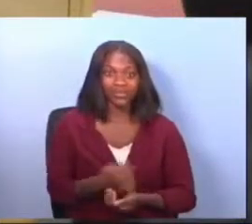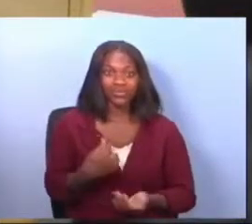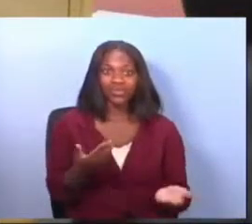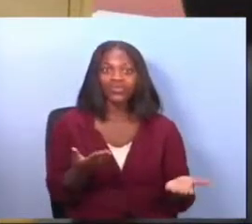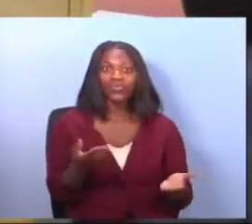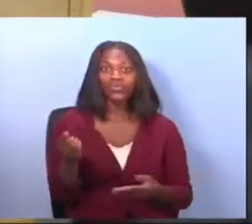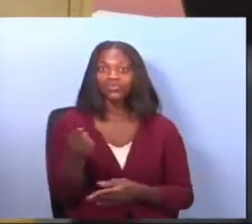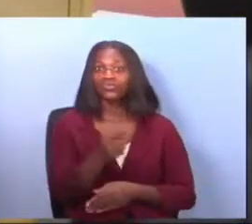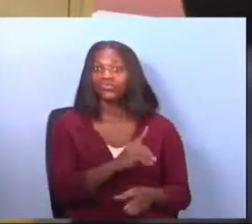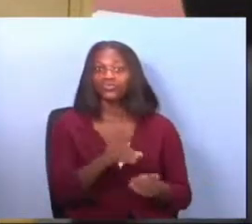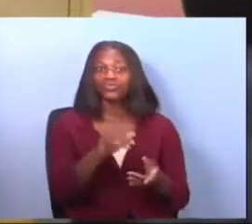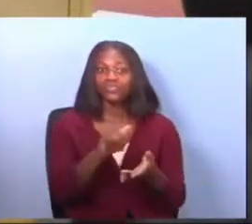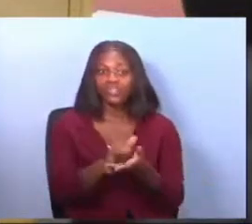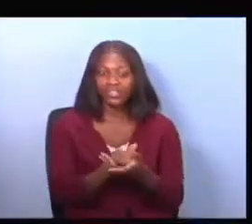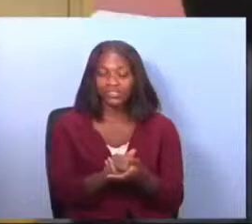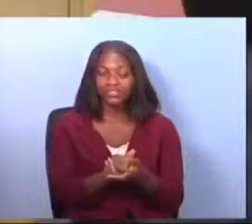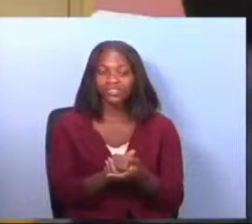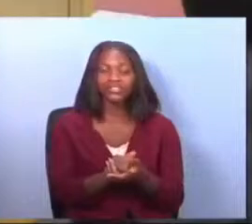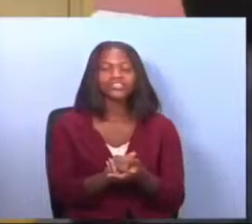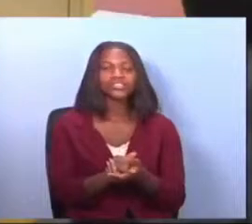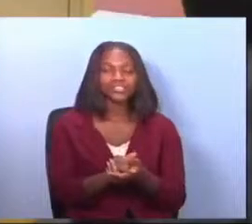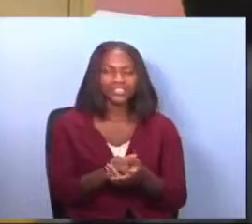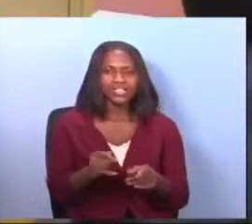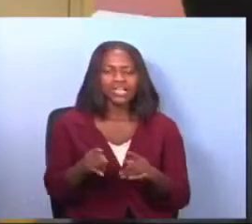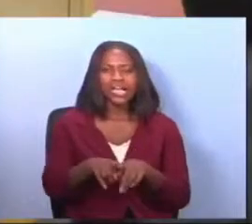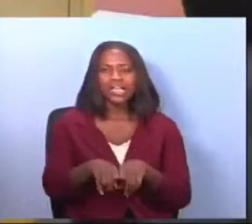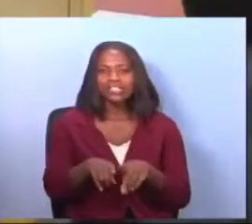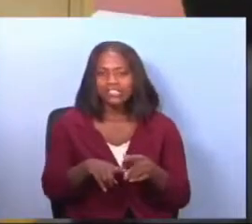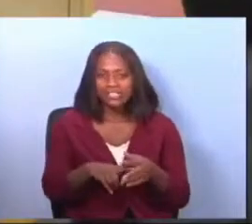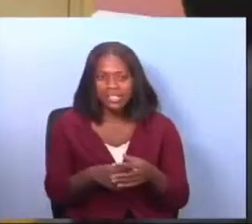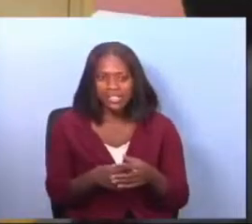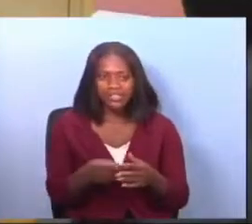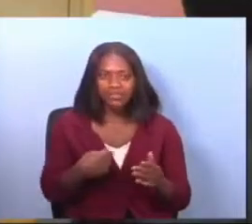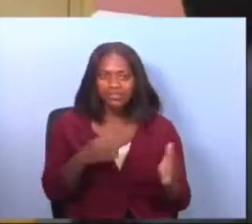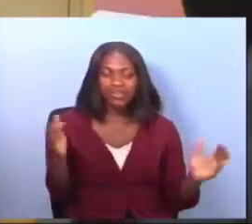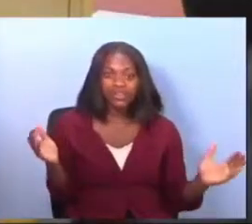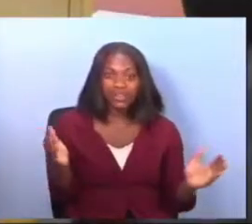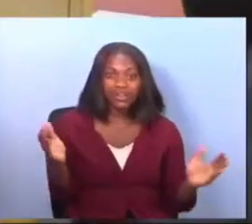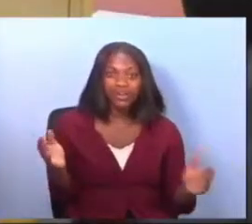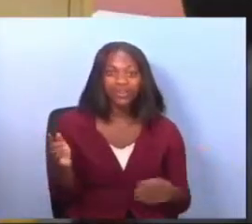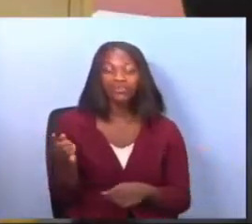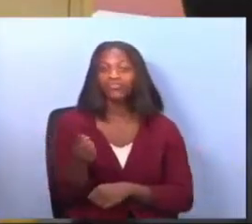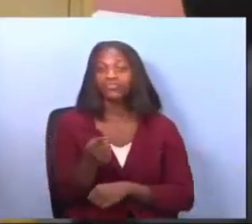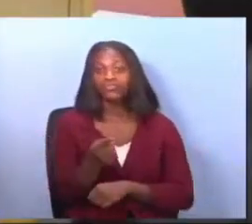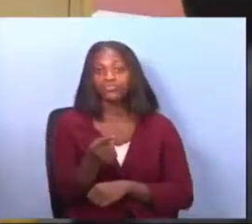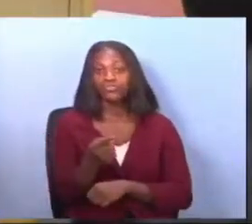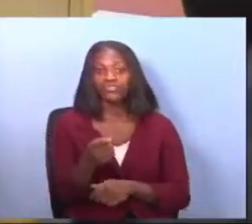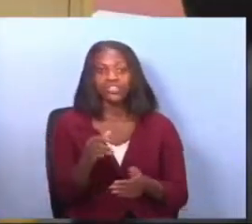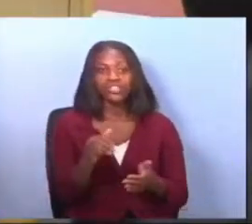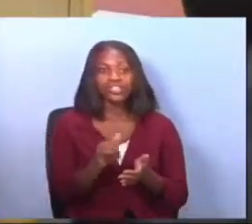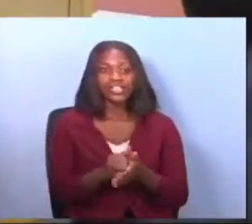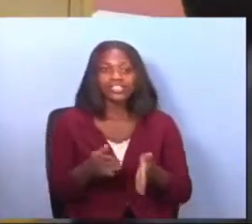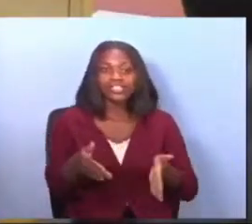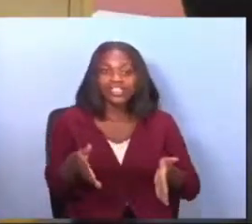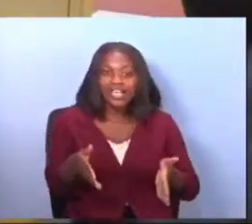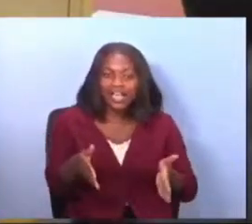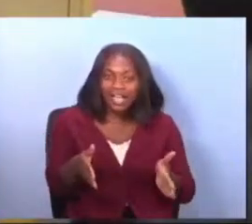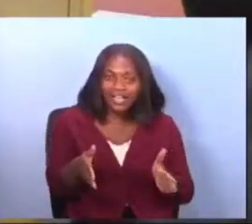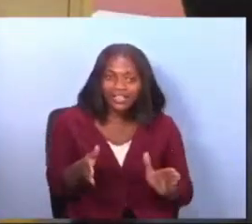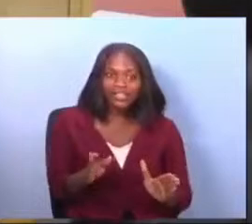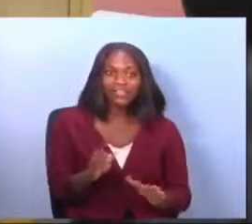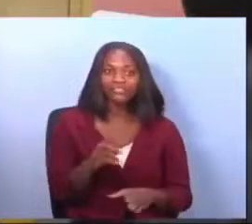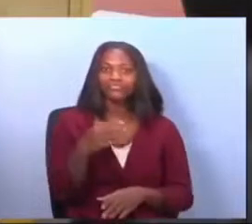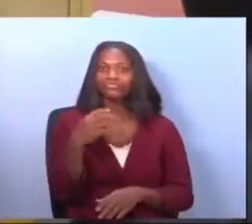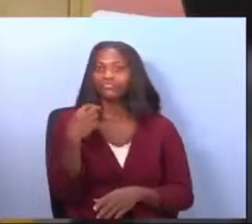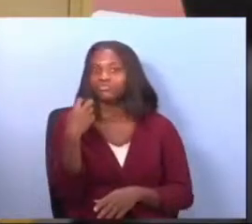that. And in this very beginning, we are encouraging you to do that. That's why we are all encouraging members to allow you